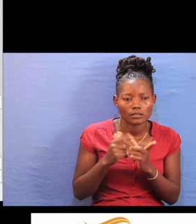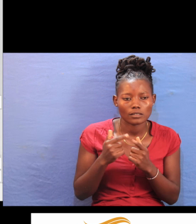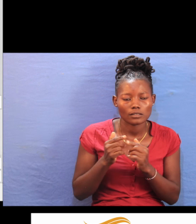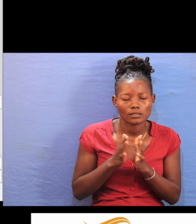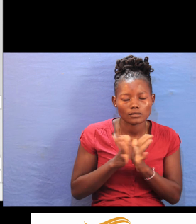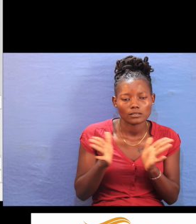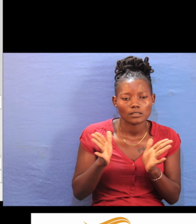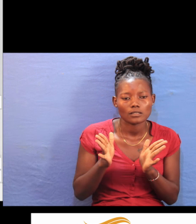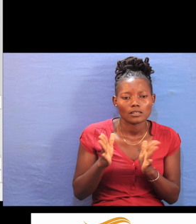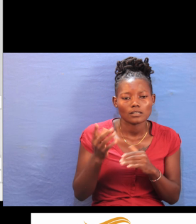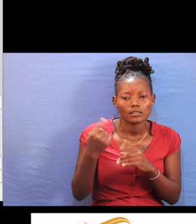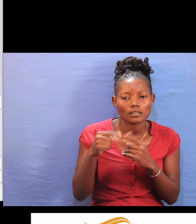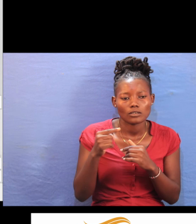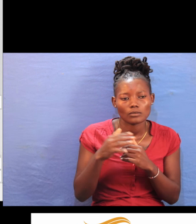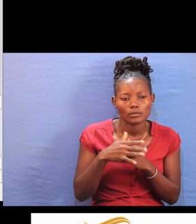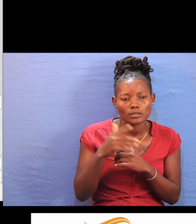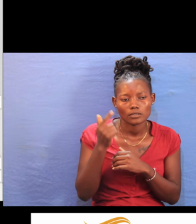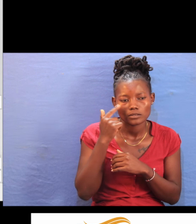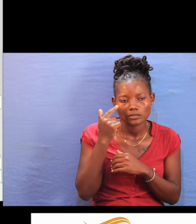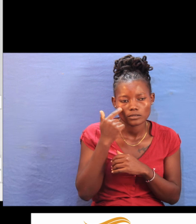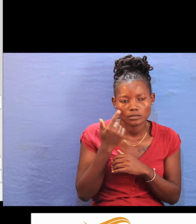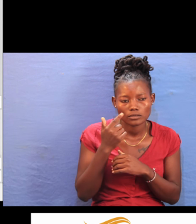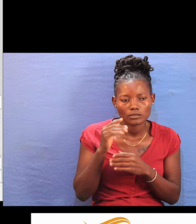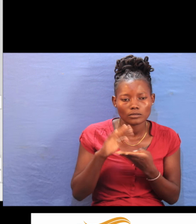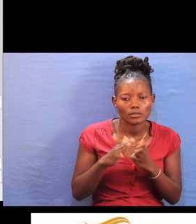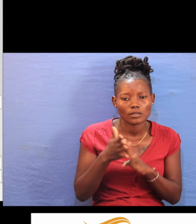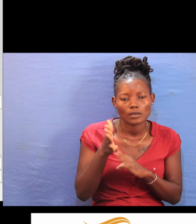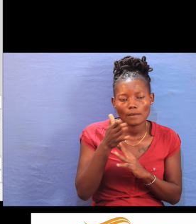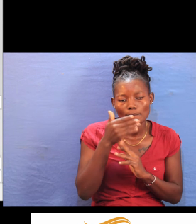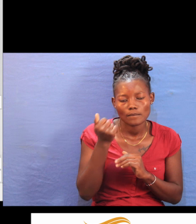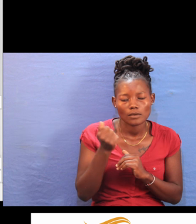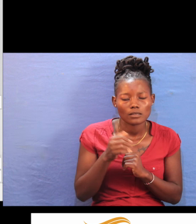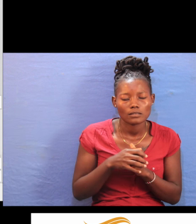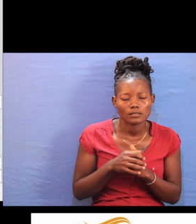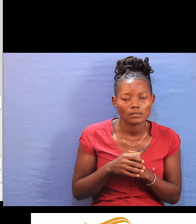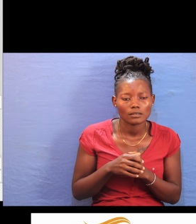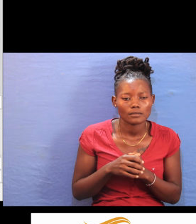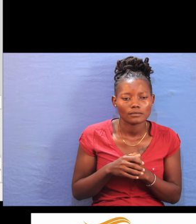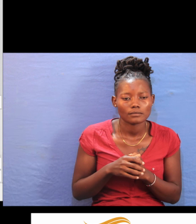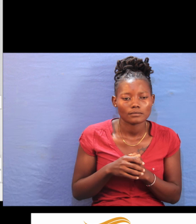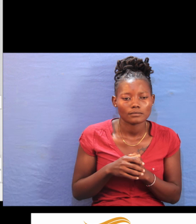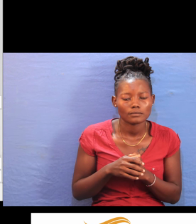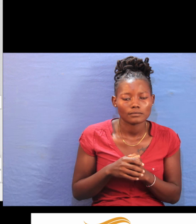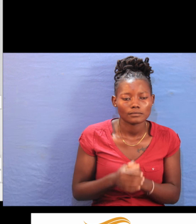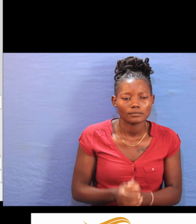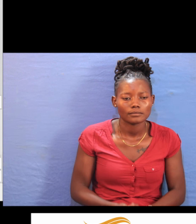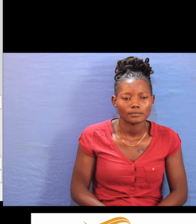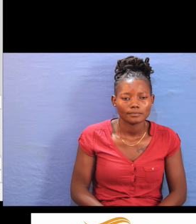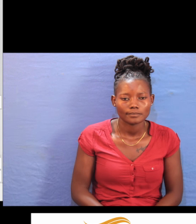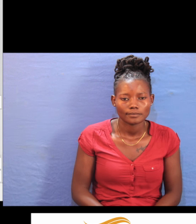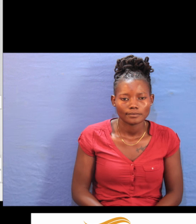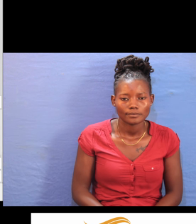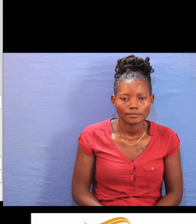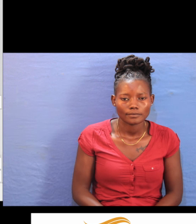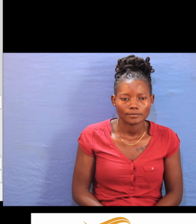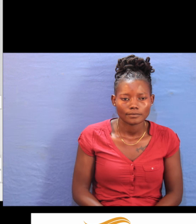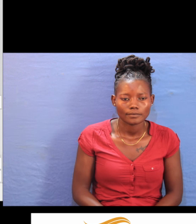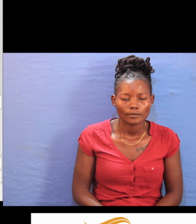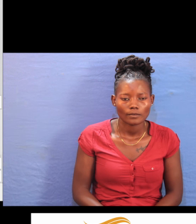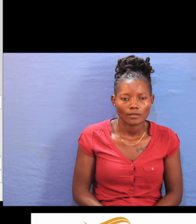achieve that goal there. And if the lifts are going up, if the performance in certain exercises are going